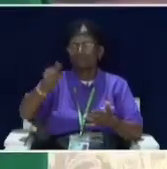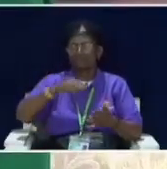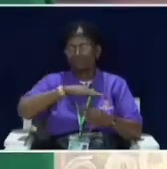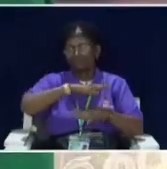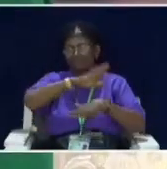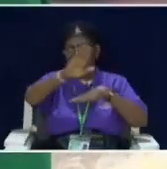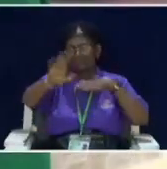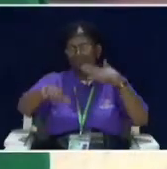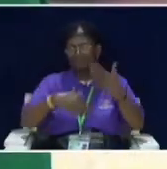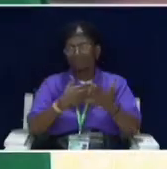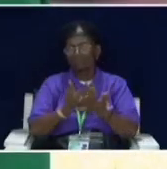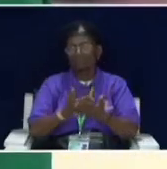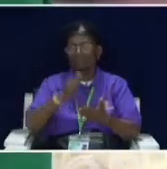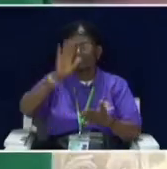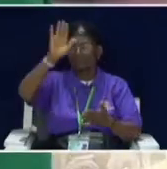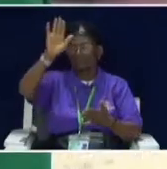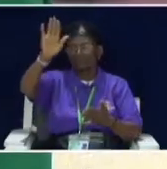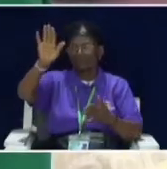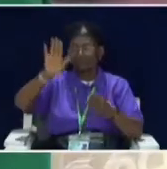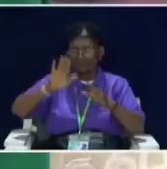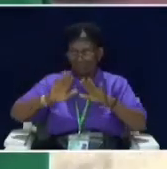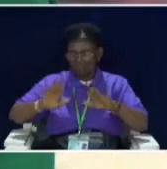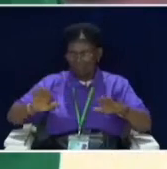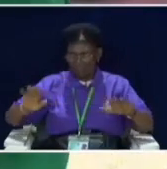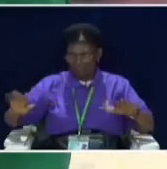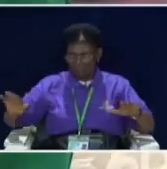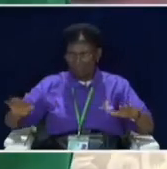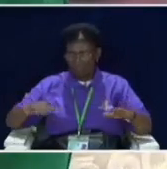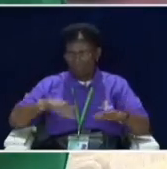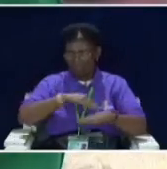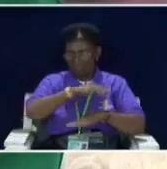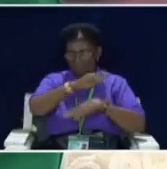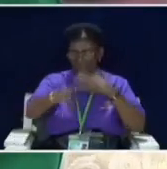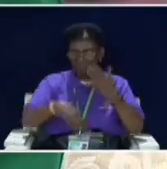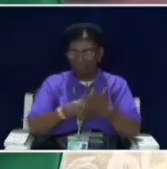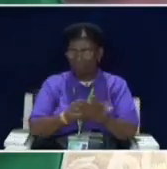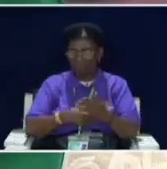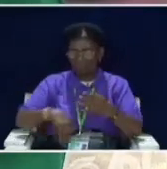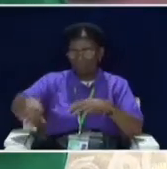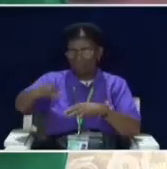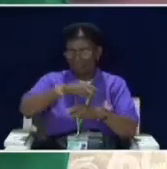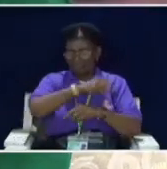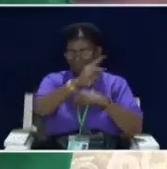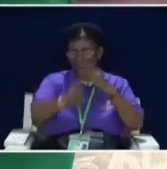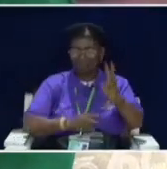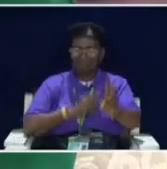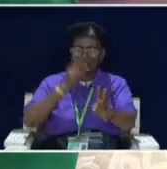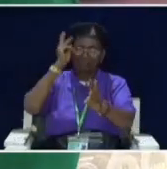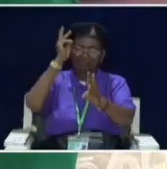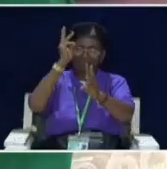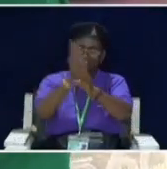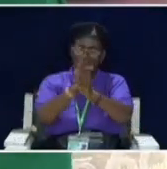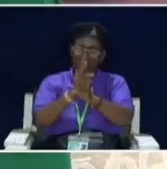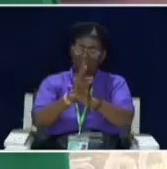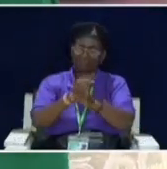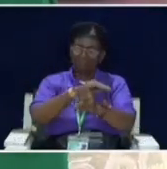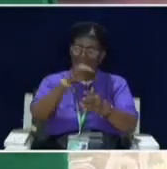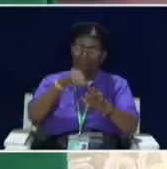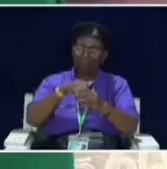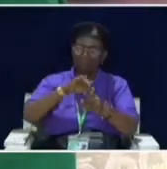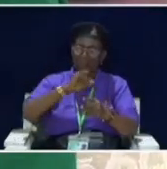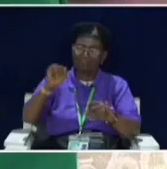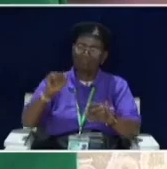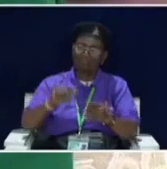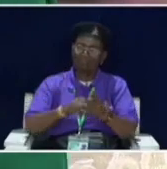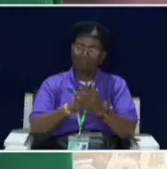All your children. Gbogbo àwọn ọmọ rẹ pátápátá. All over the world. Káàkiri àgbáyé. Including those who for